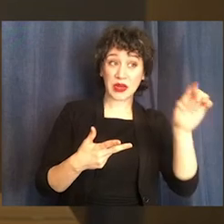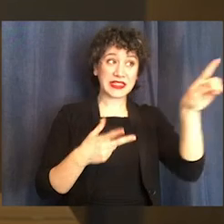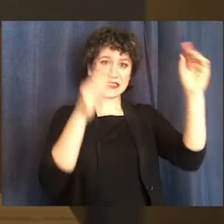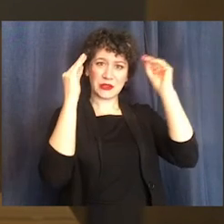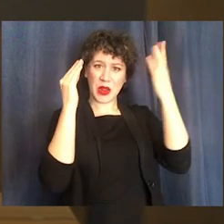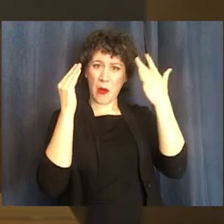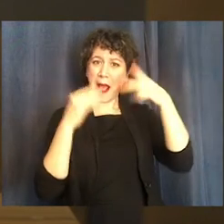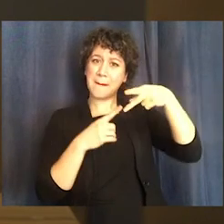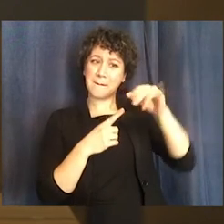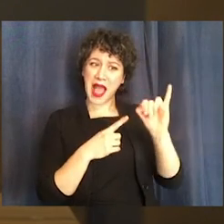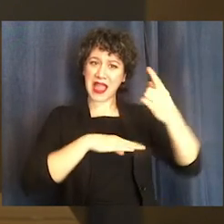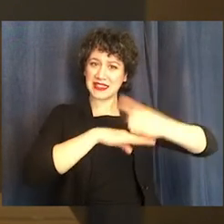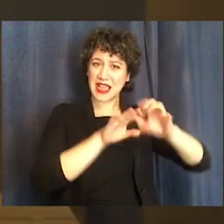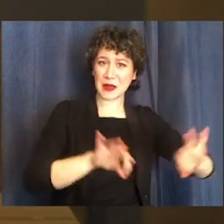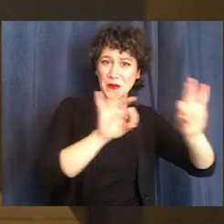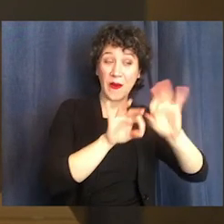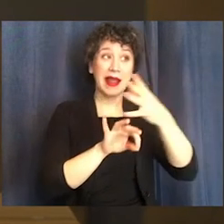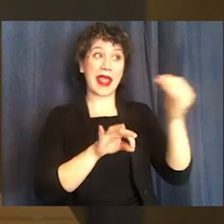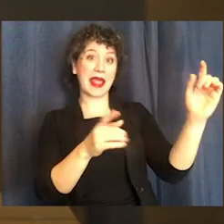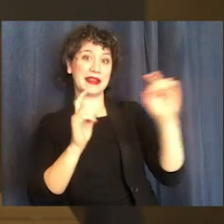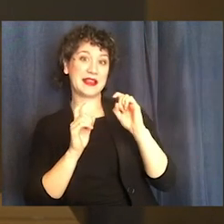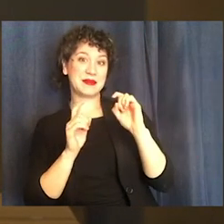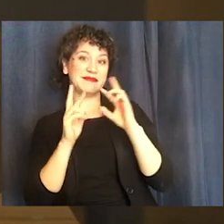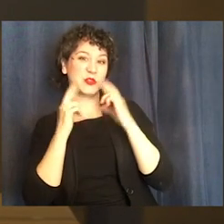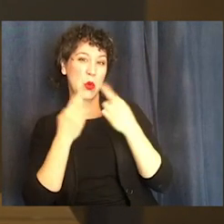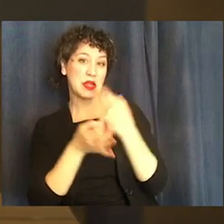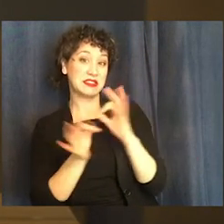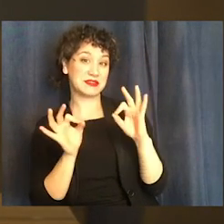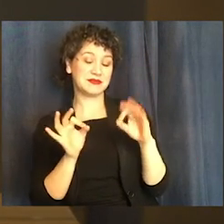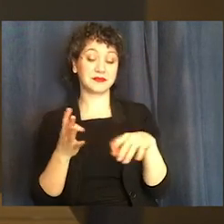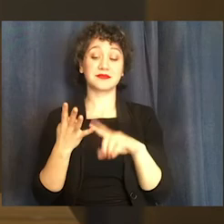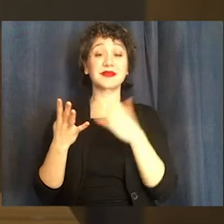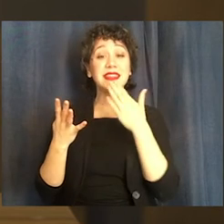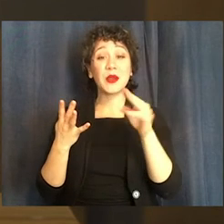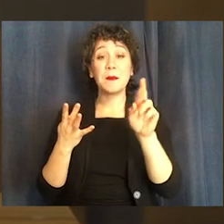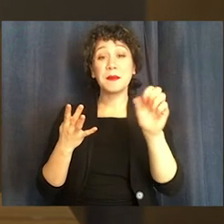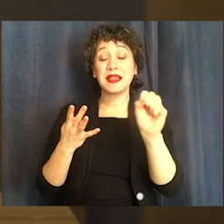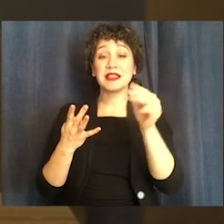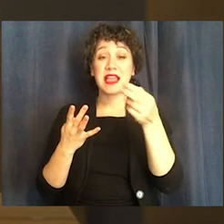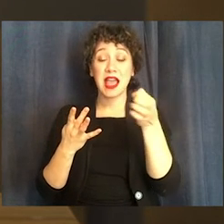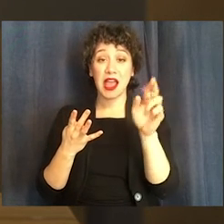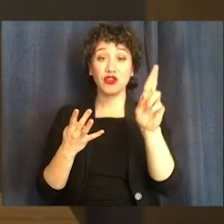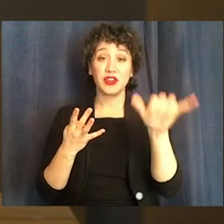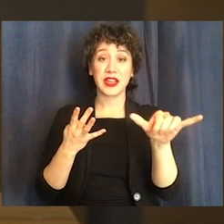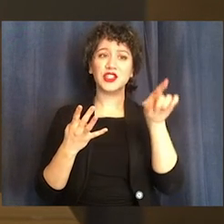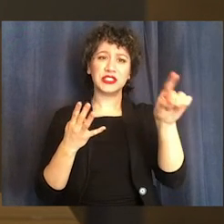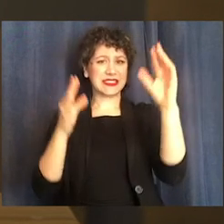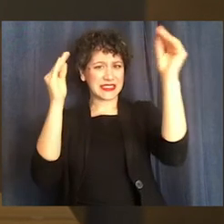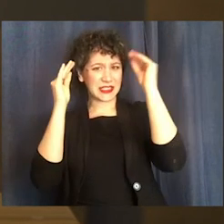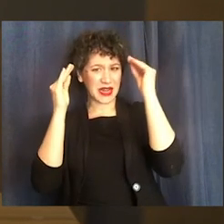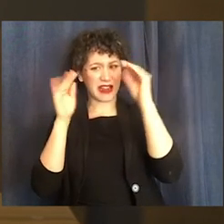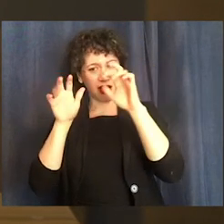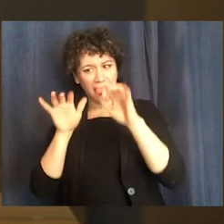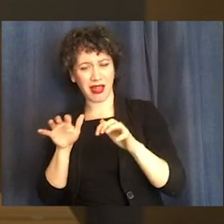celebration. Thank you, Ms. Henry, for teaching me the importance of MLA format and the beauty of last-minute essay